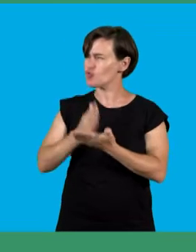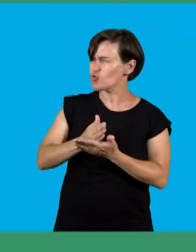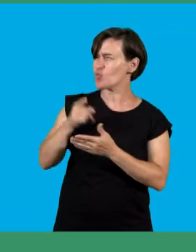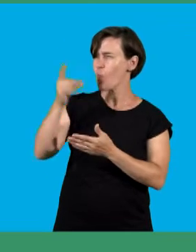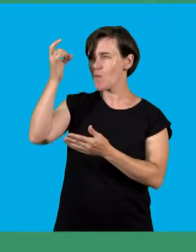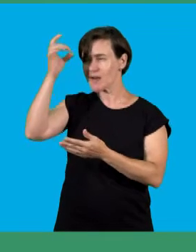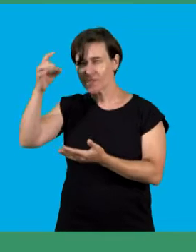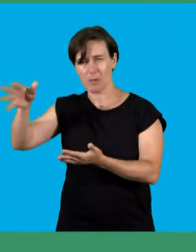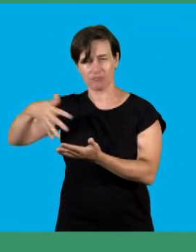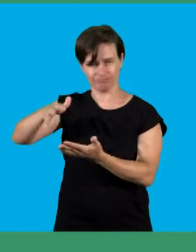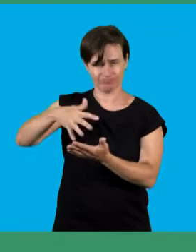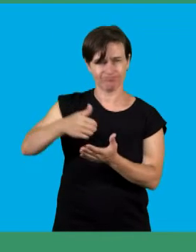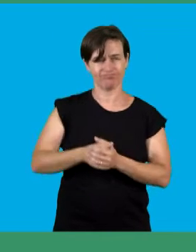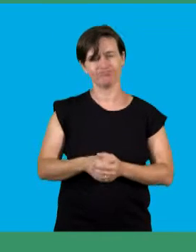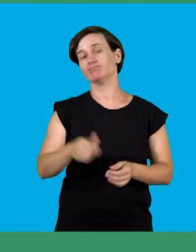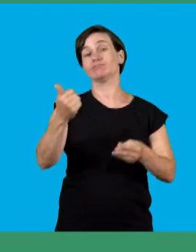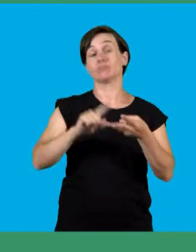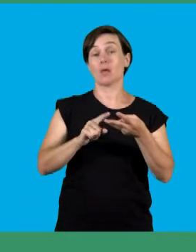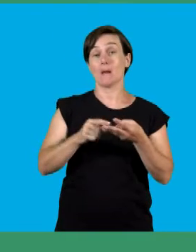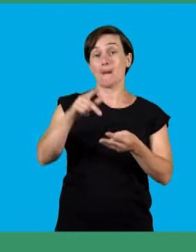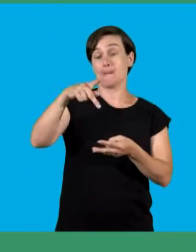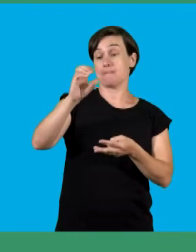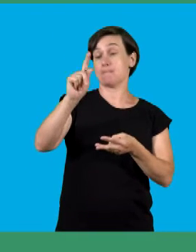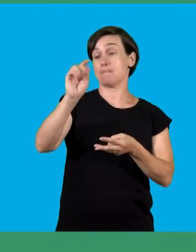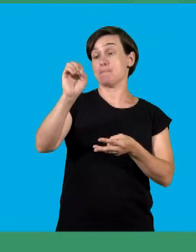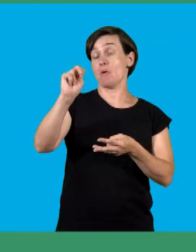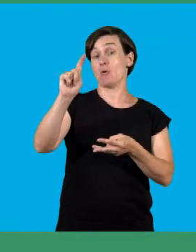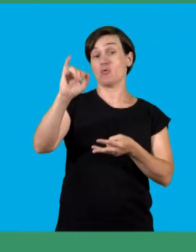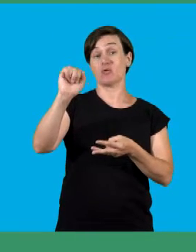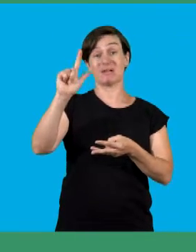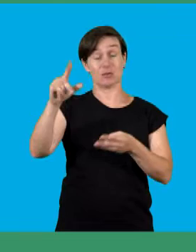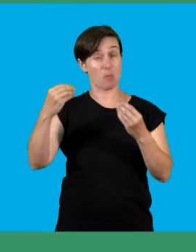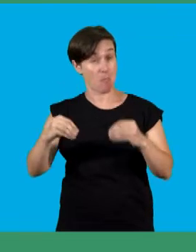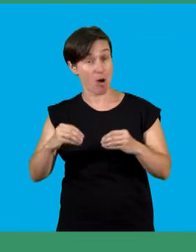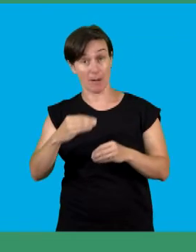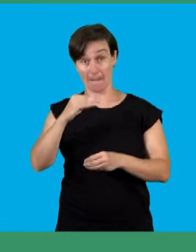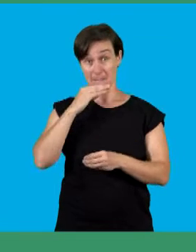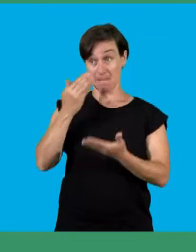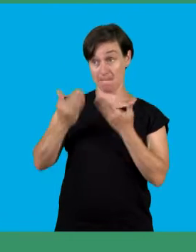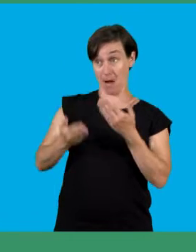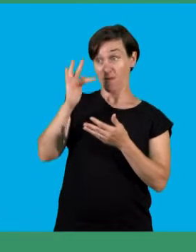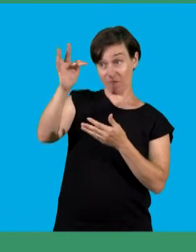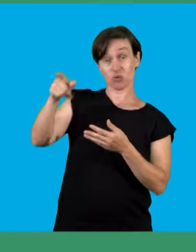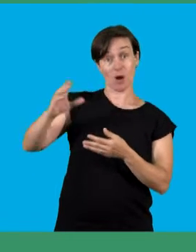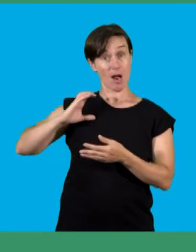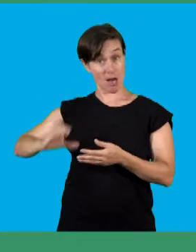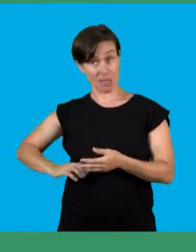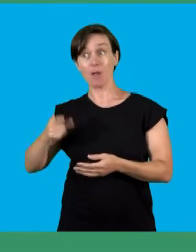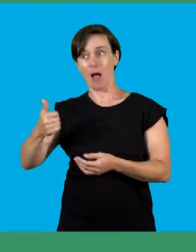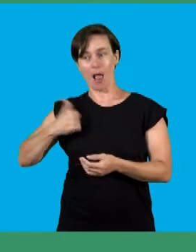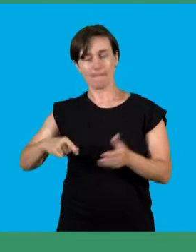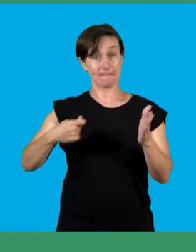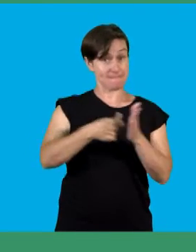collect information. Thirdly, potential market. We said customers who will want to buy a product